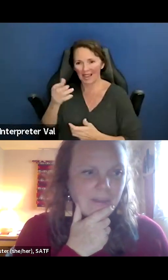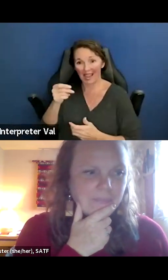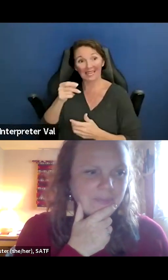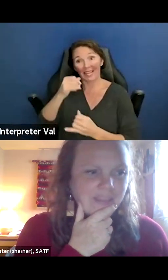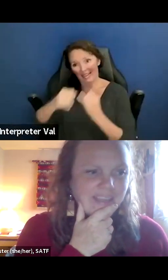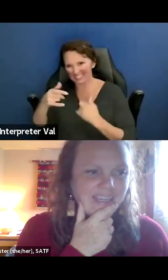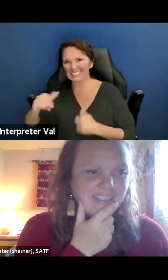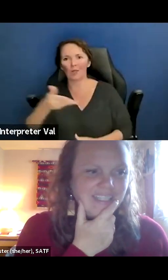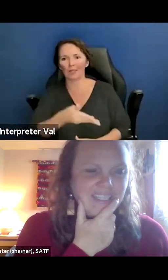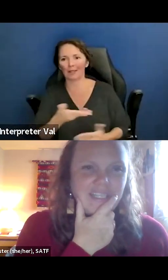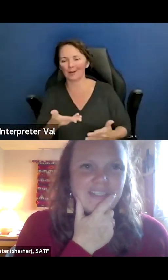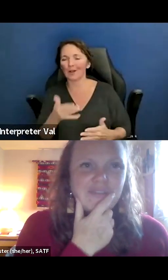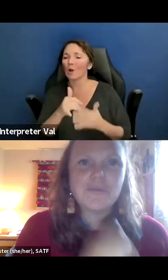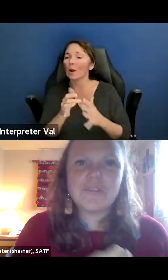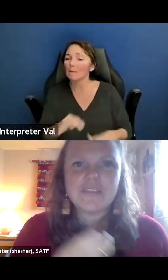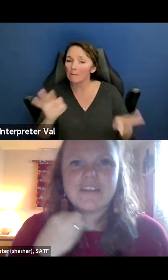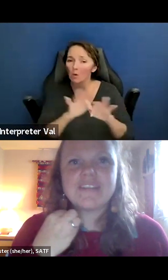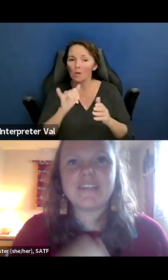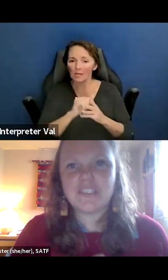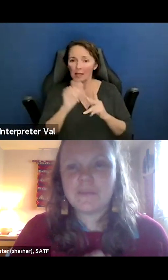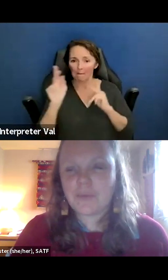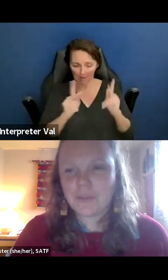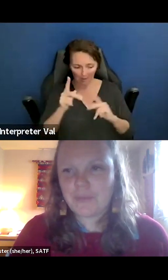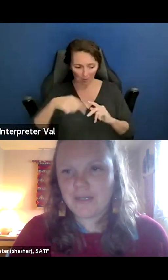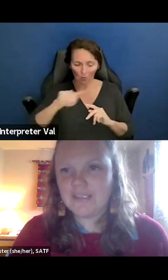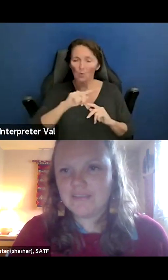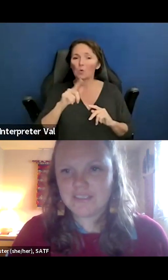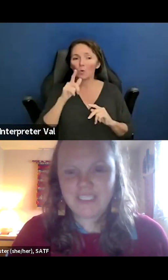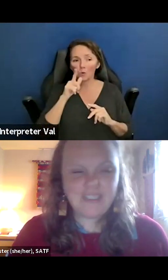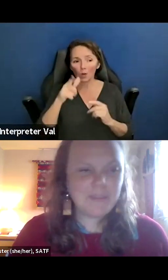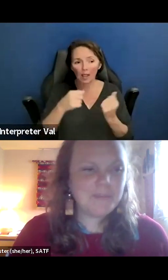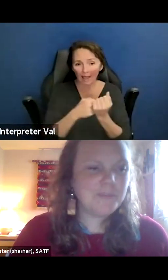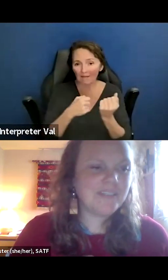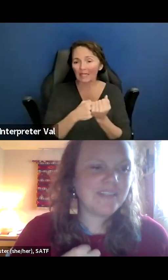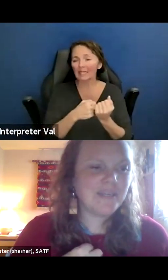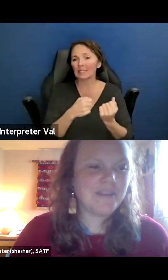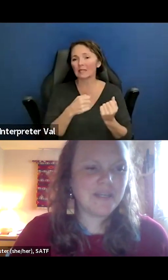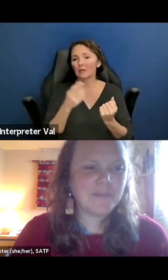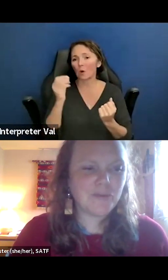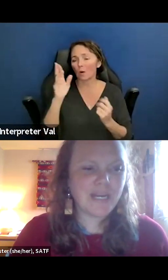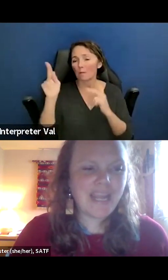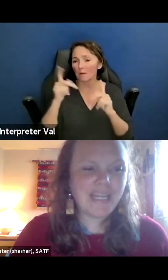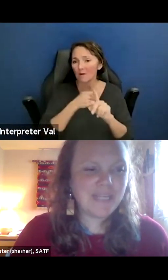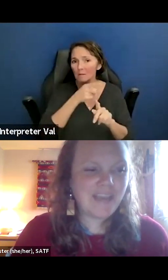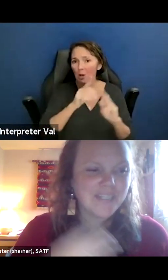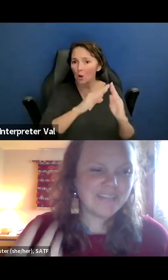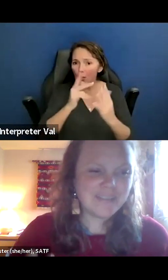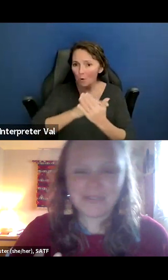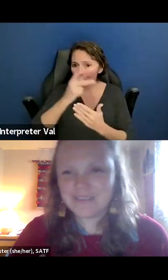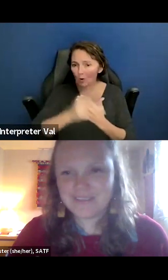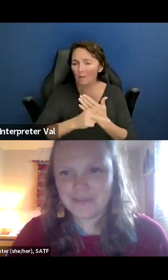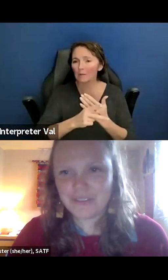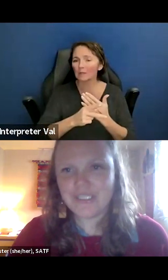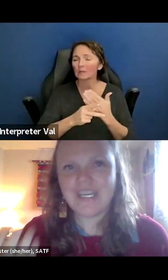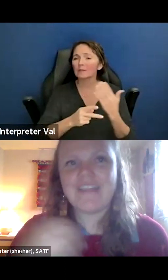shared that schools are such an important part of serving young people because they're there before anyone ever hears